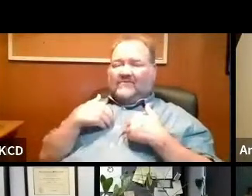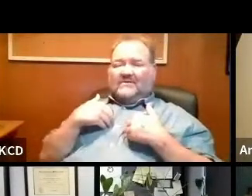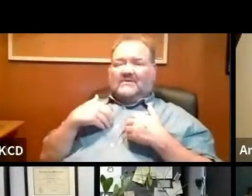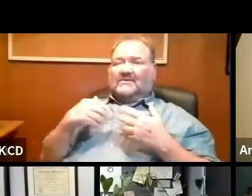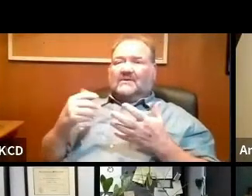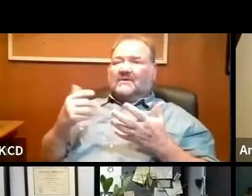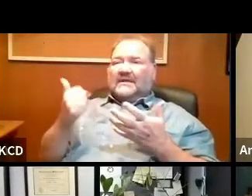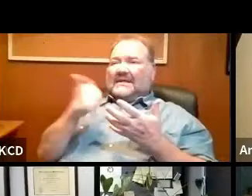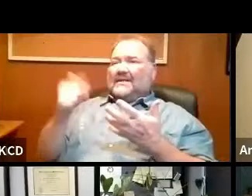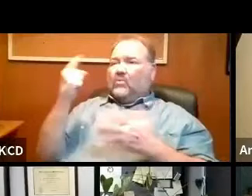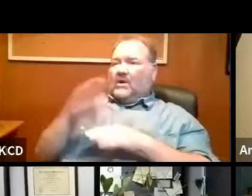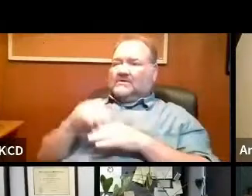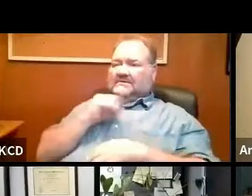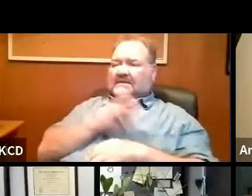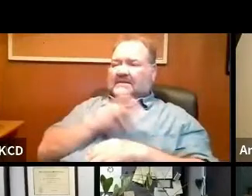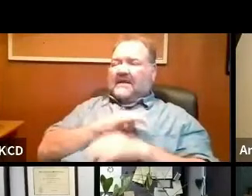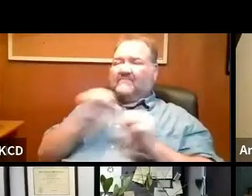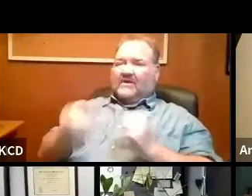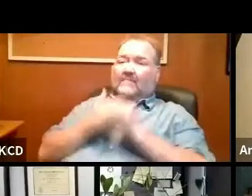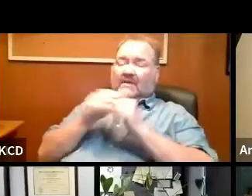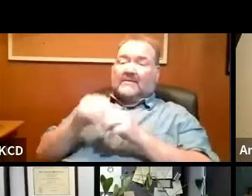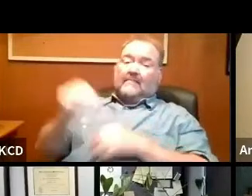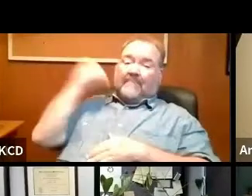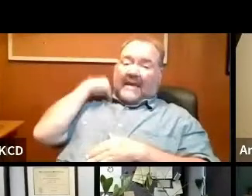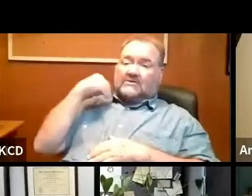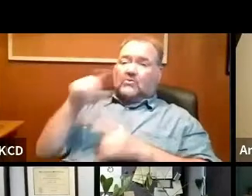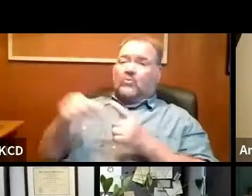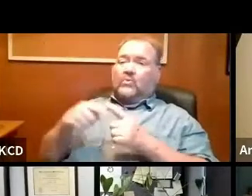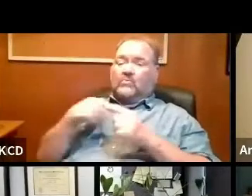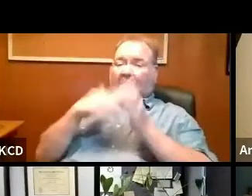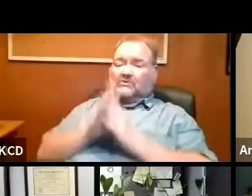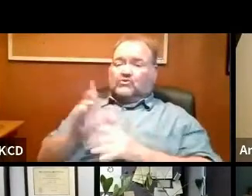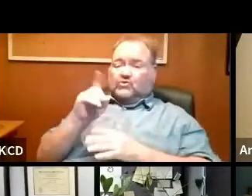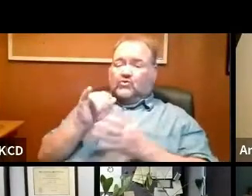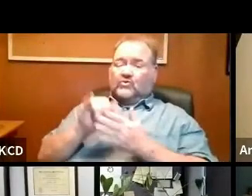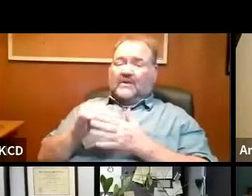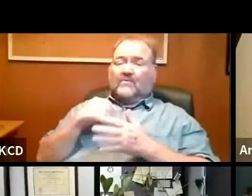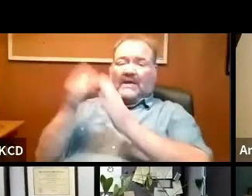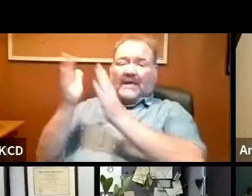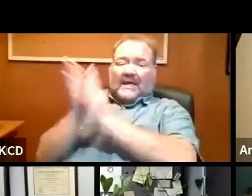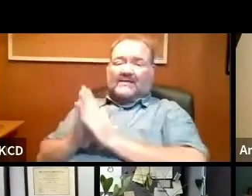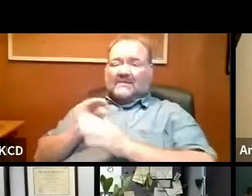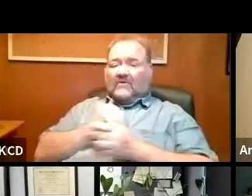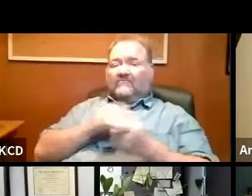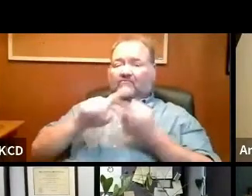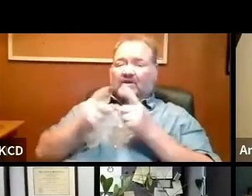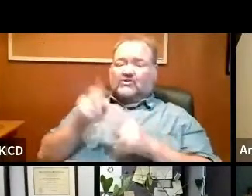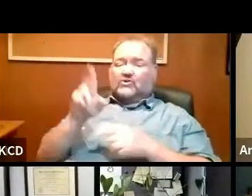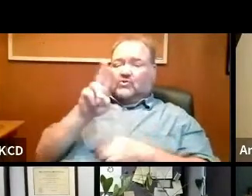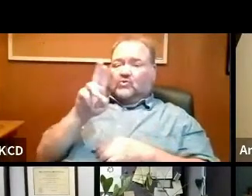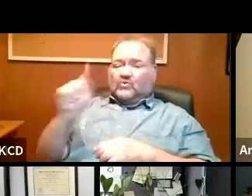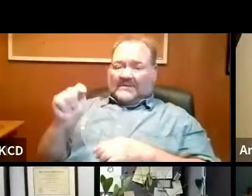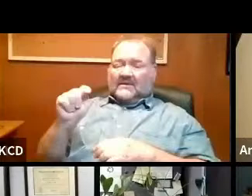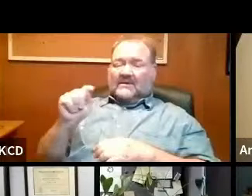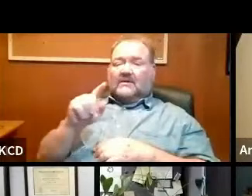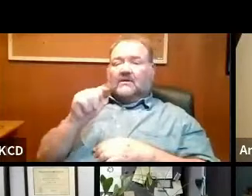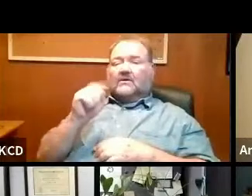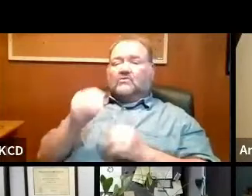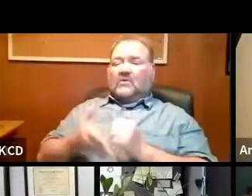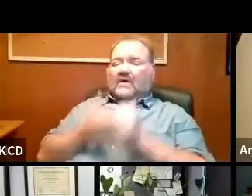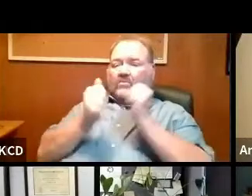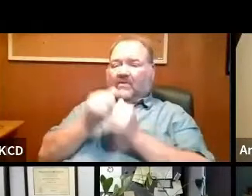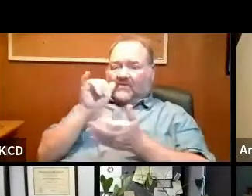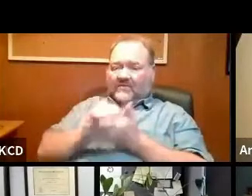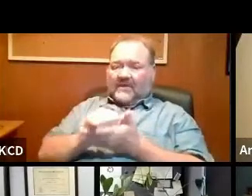help with that. And so in the past, when we've done that, we have asked our friends at the University of Tennessee to assist with